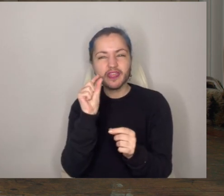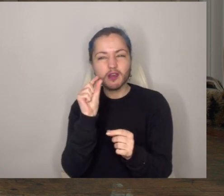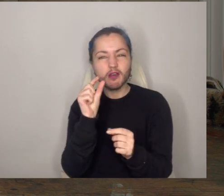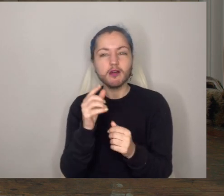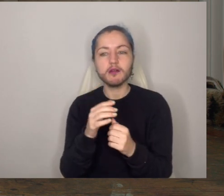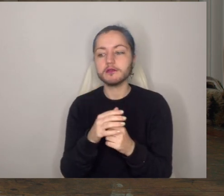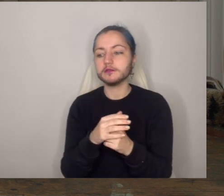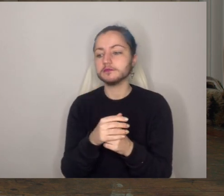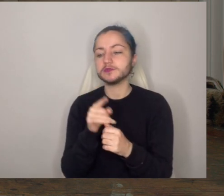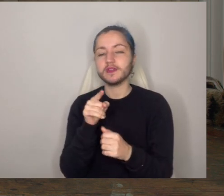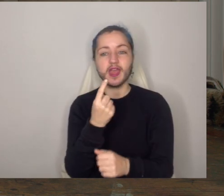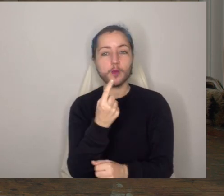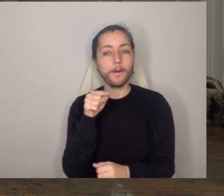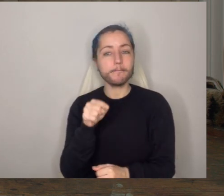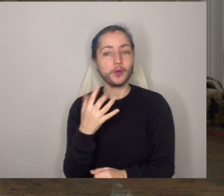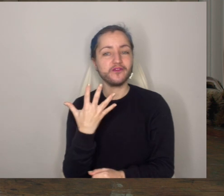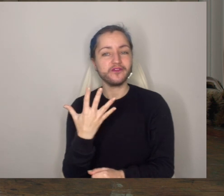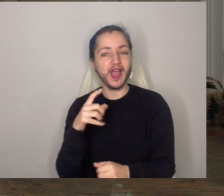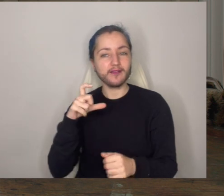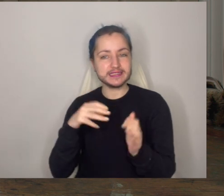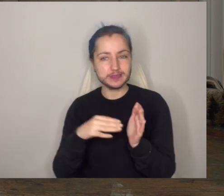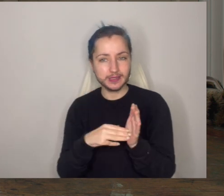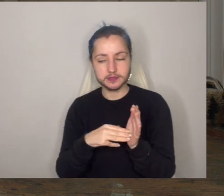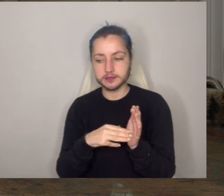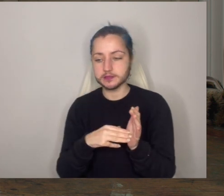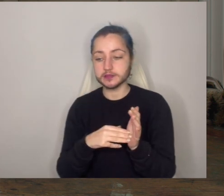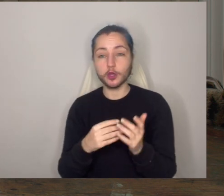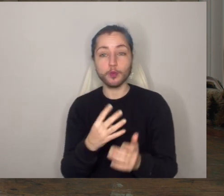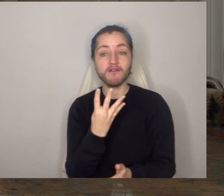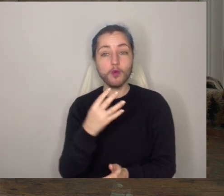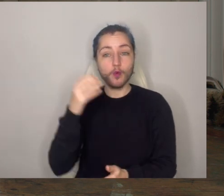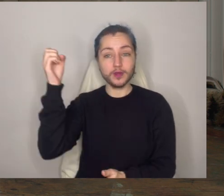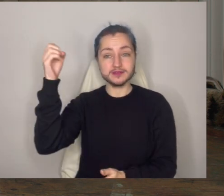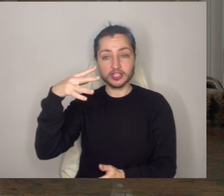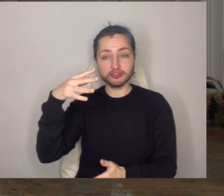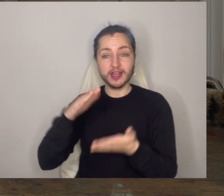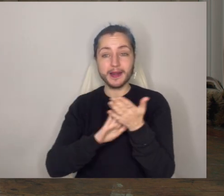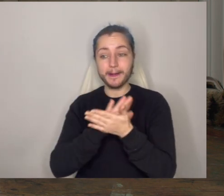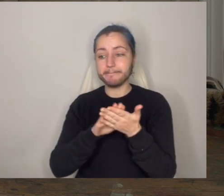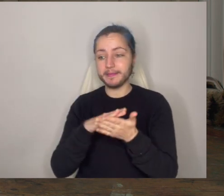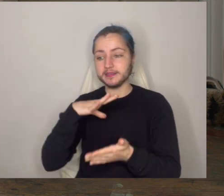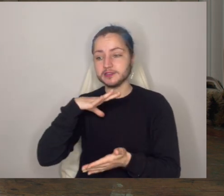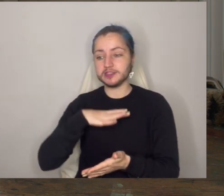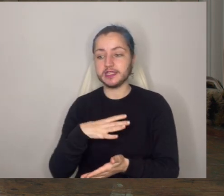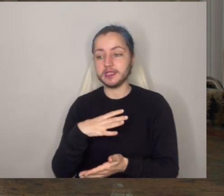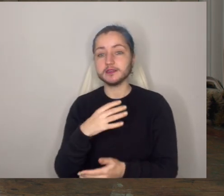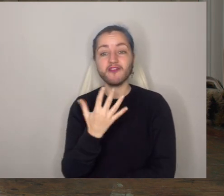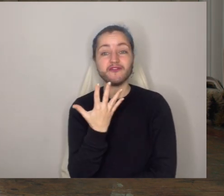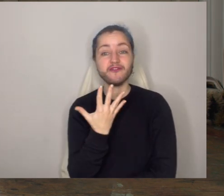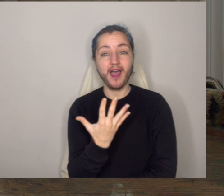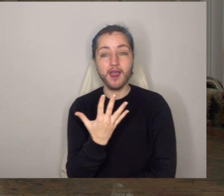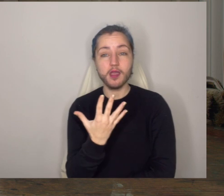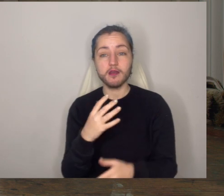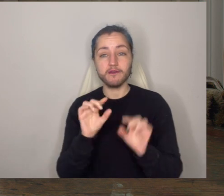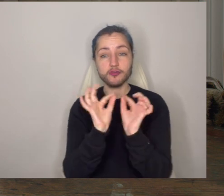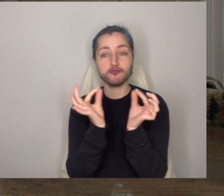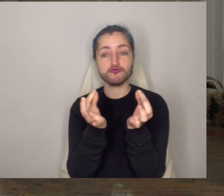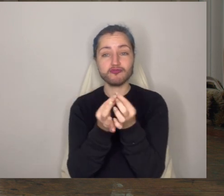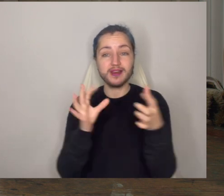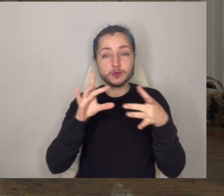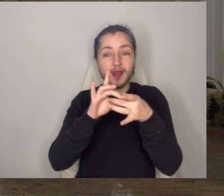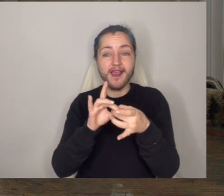So all the 2 centimetre ones will be the centres of my 4 sunshines. And then to join